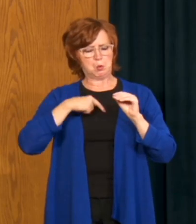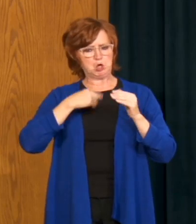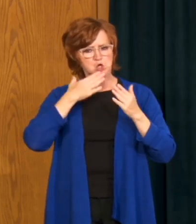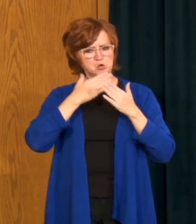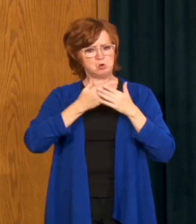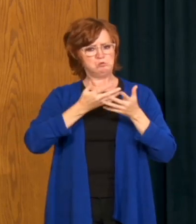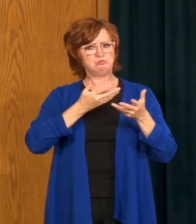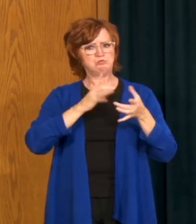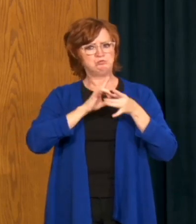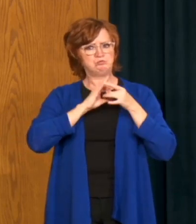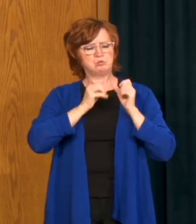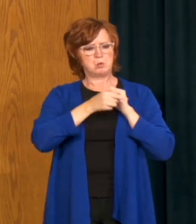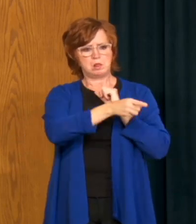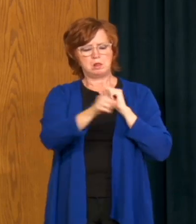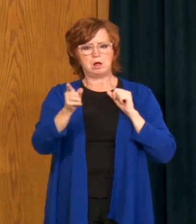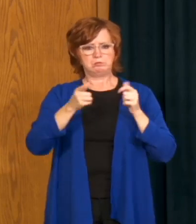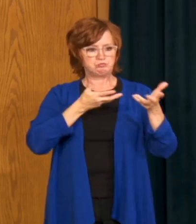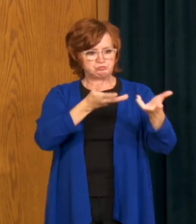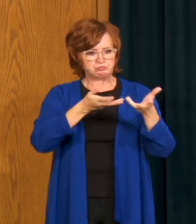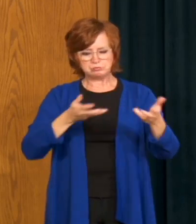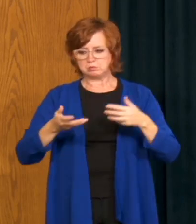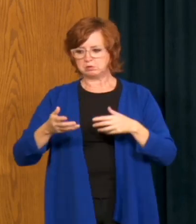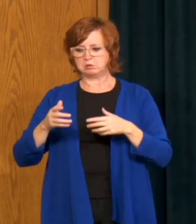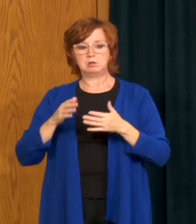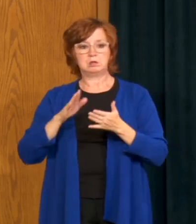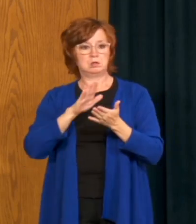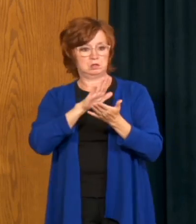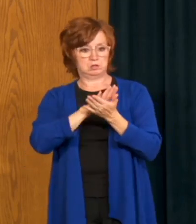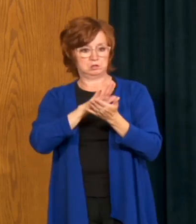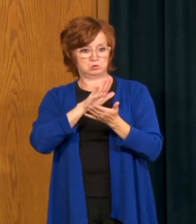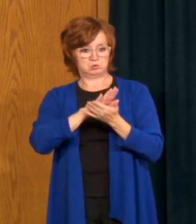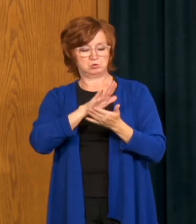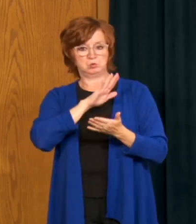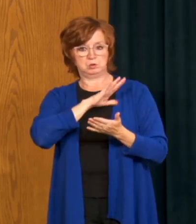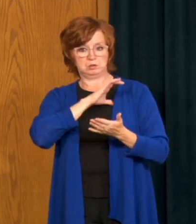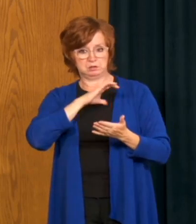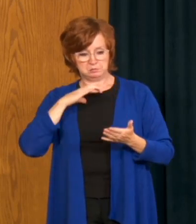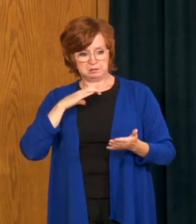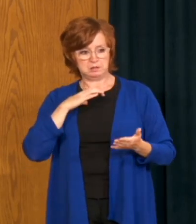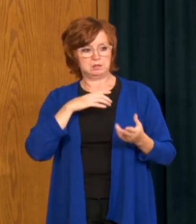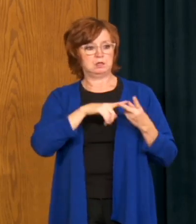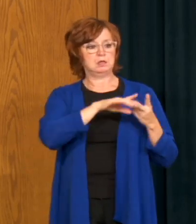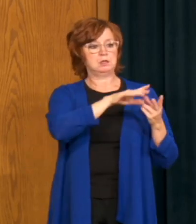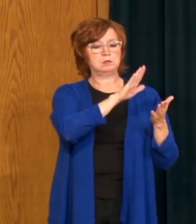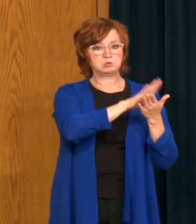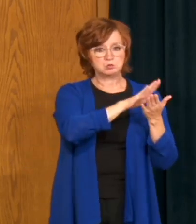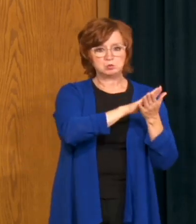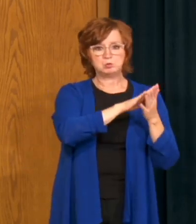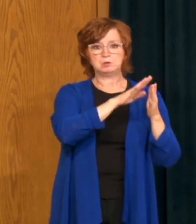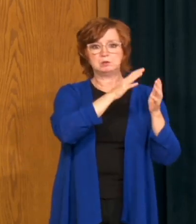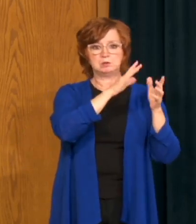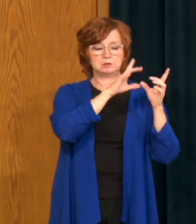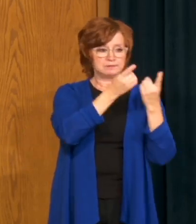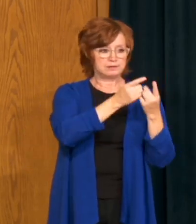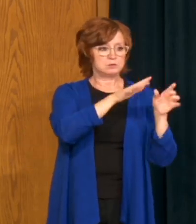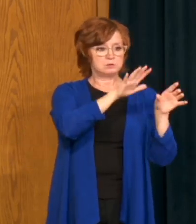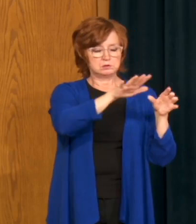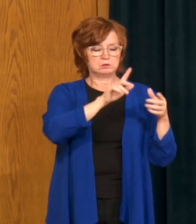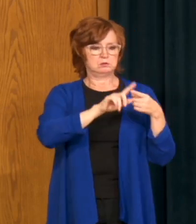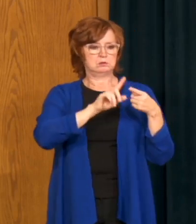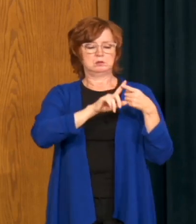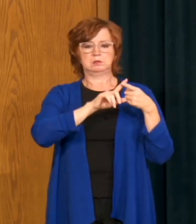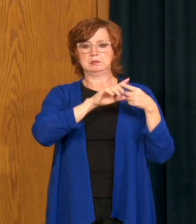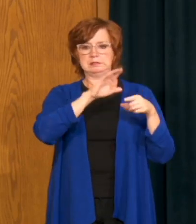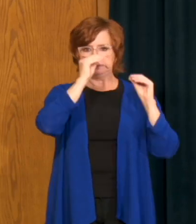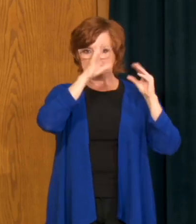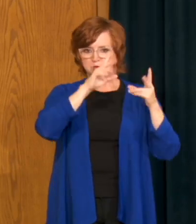school divisions in very soon, so that our teachers, our educators, our administration staff, our bus drivers all have